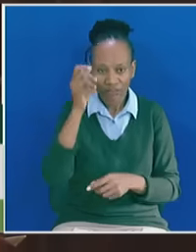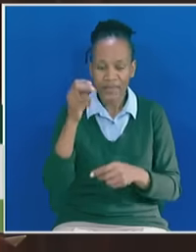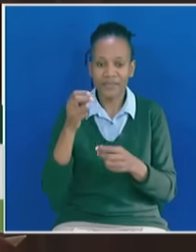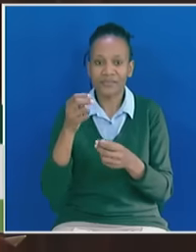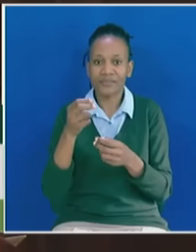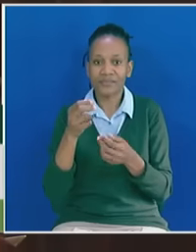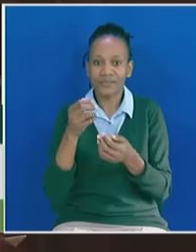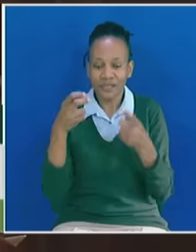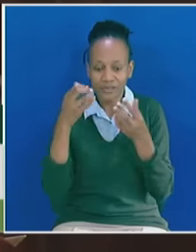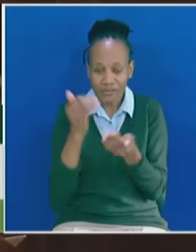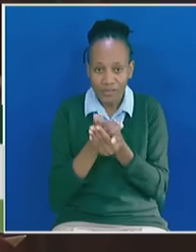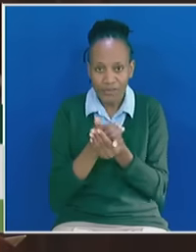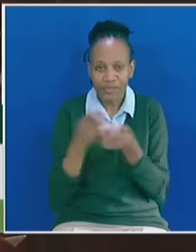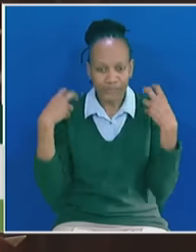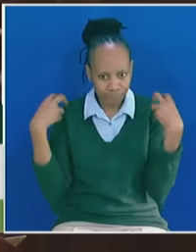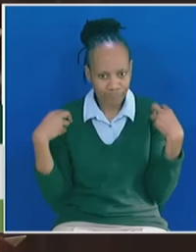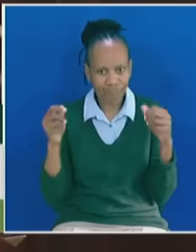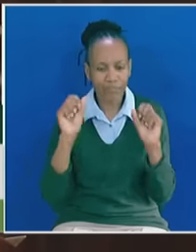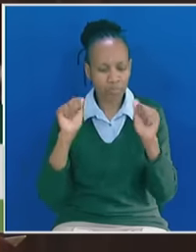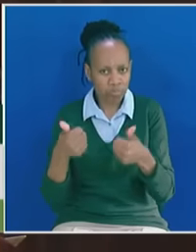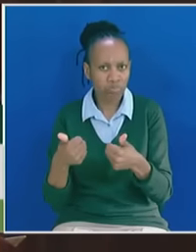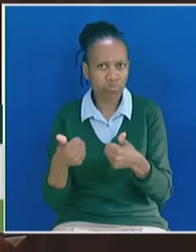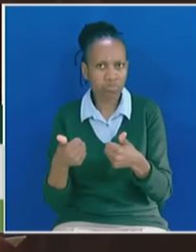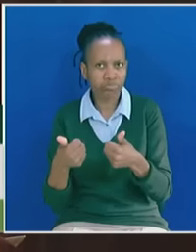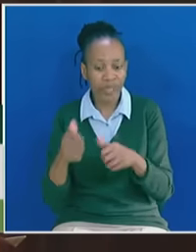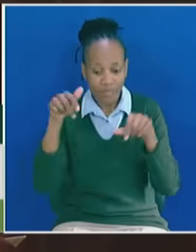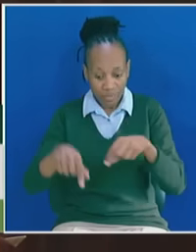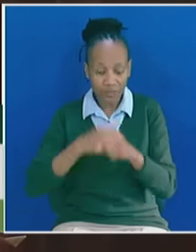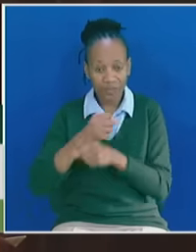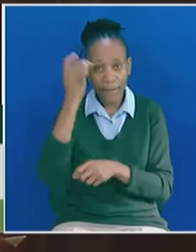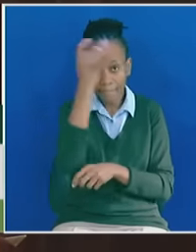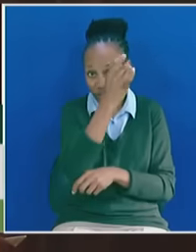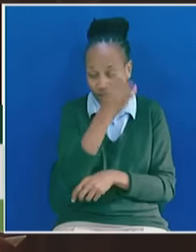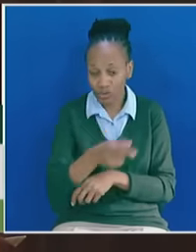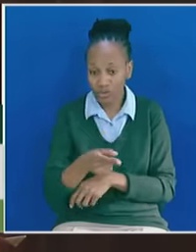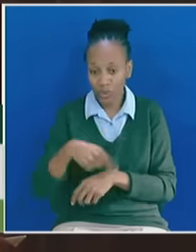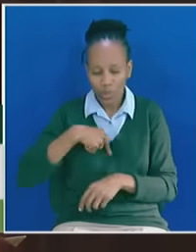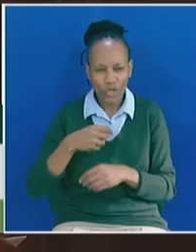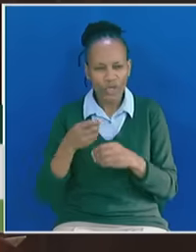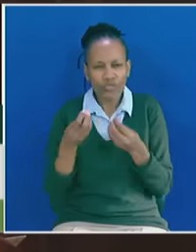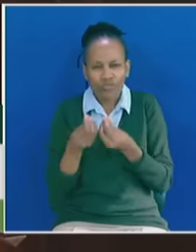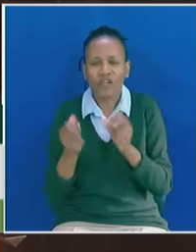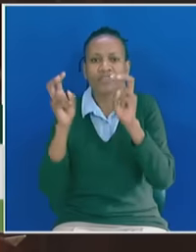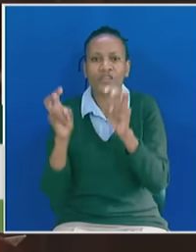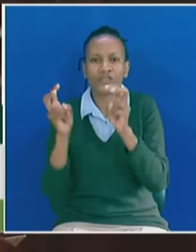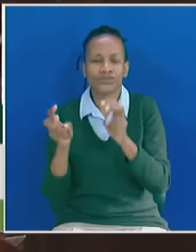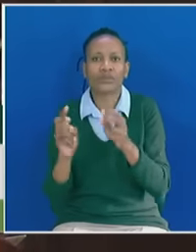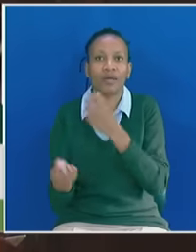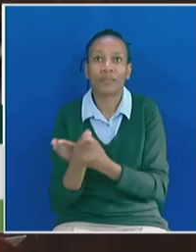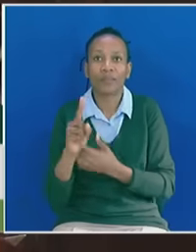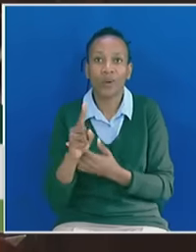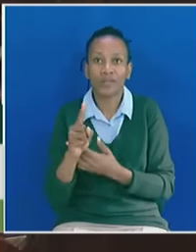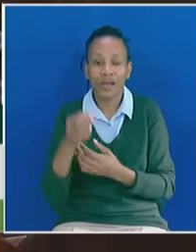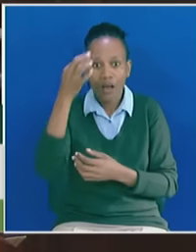incident response already in place. In March this year, we had to deal with serious threat of activists that wanted to put